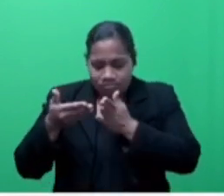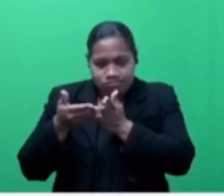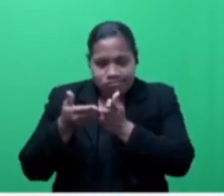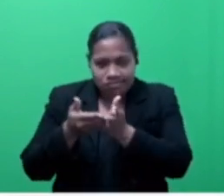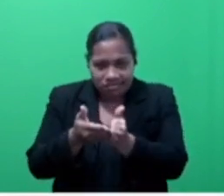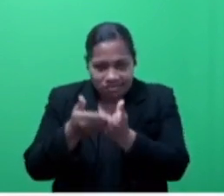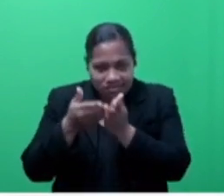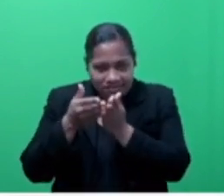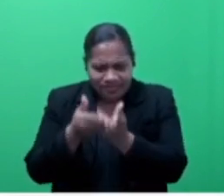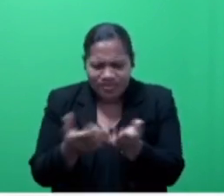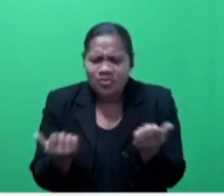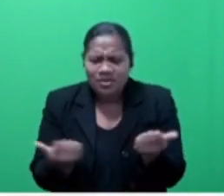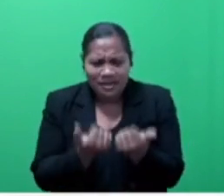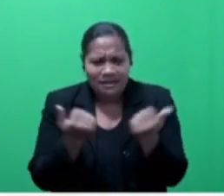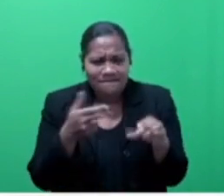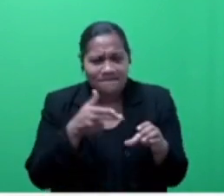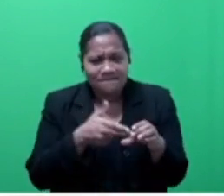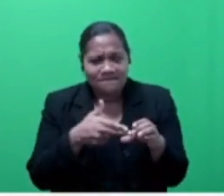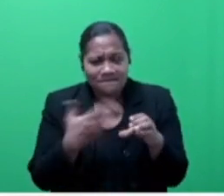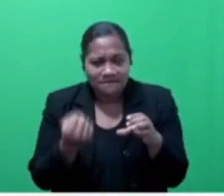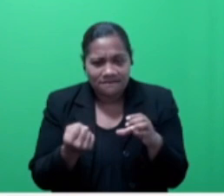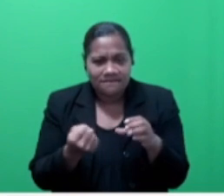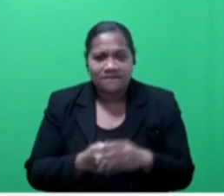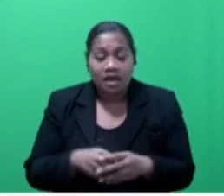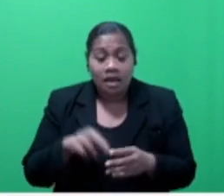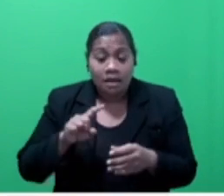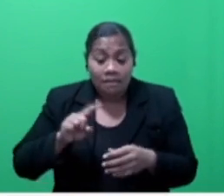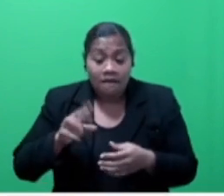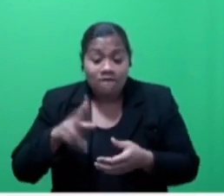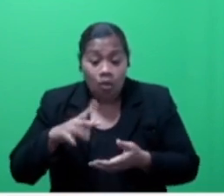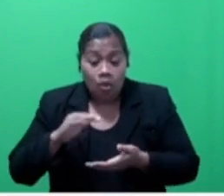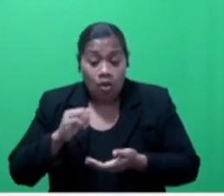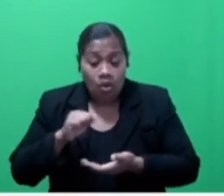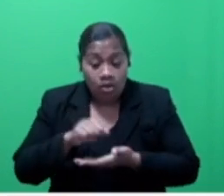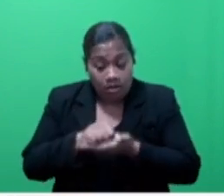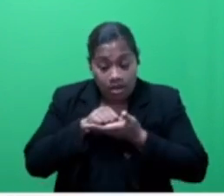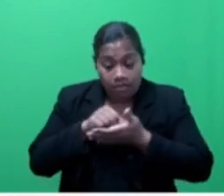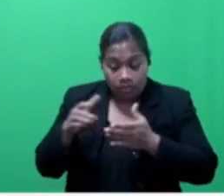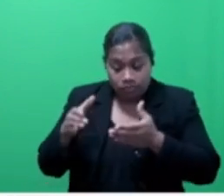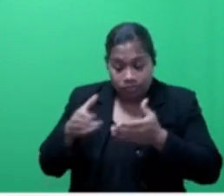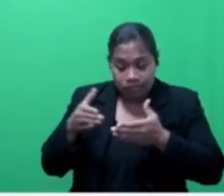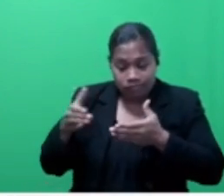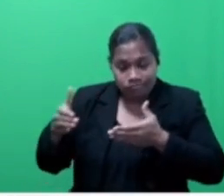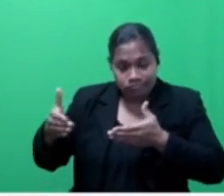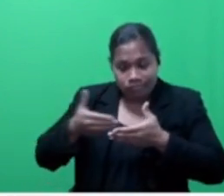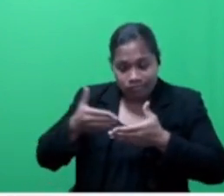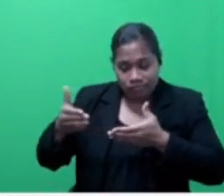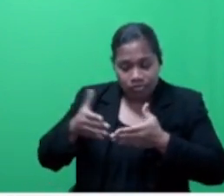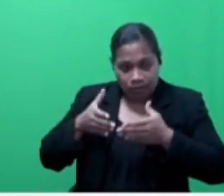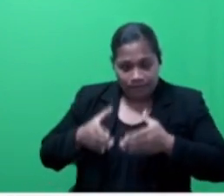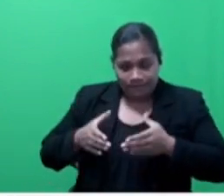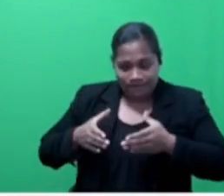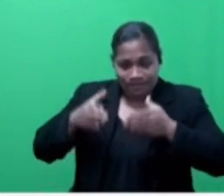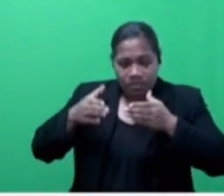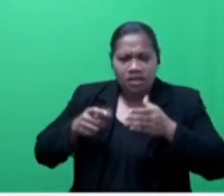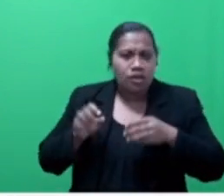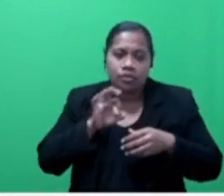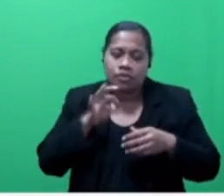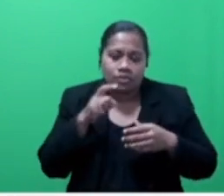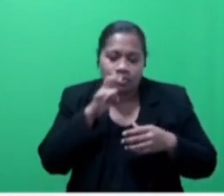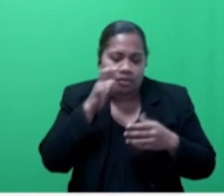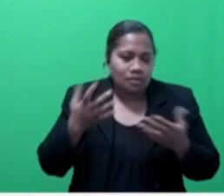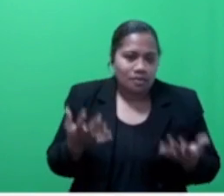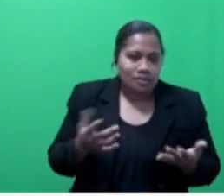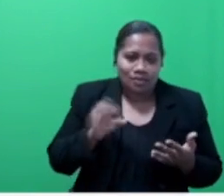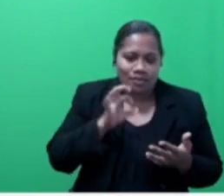there is enough fuel there. But of course, in terms of storage for months on end, there is not we don't have that capacity. But